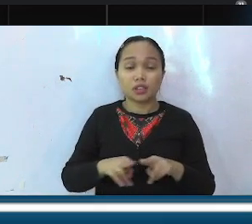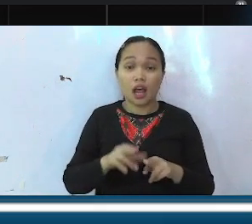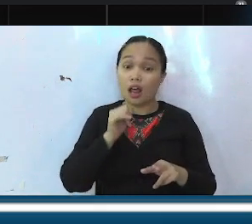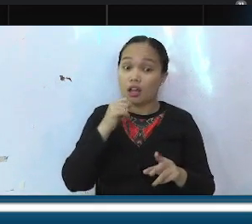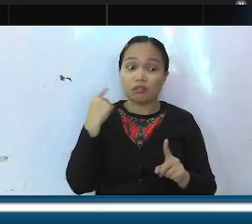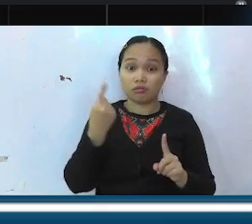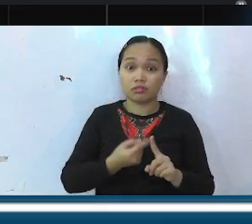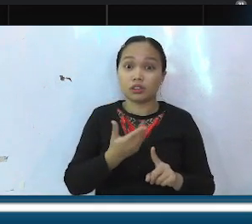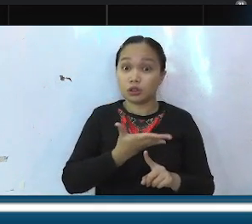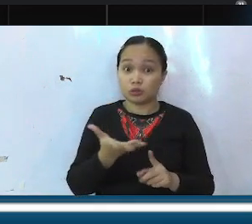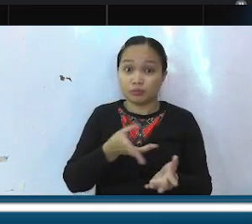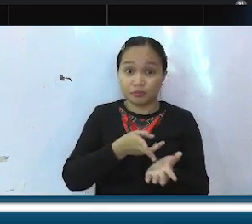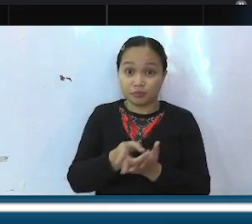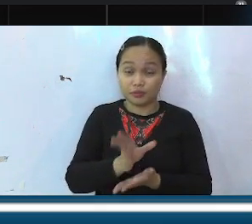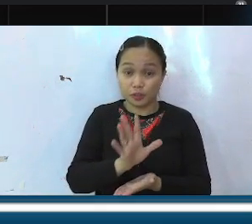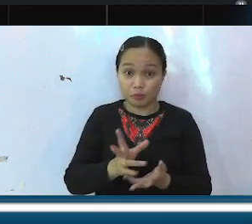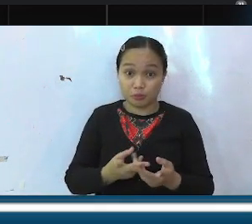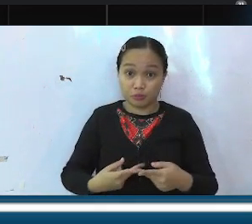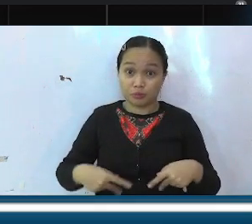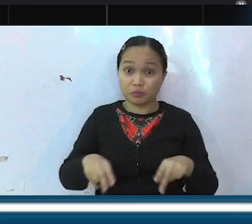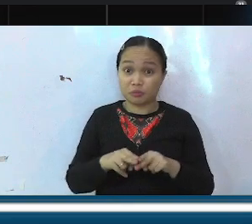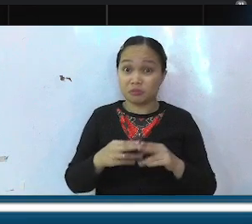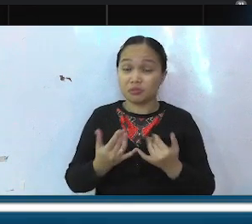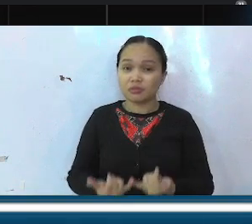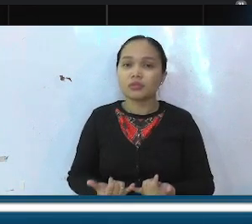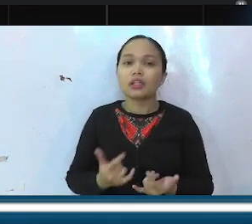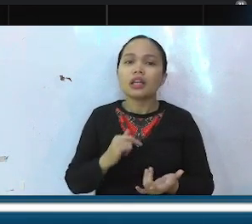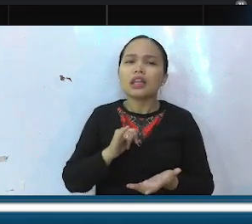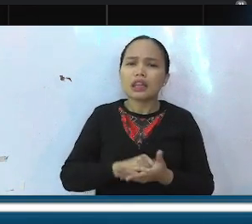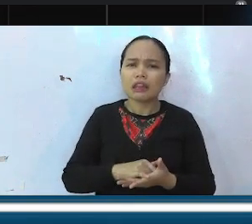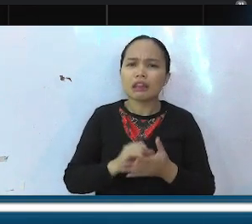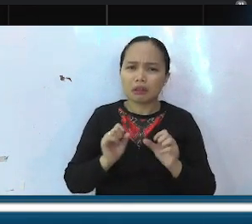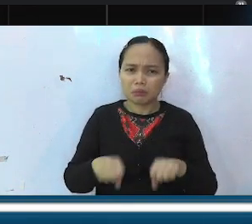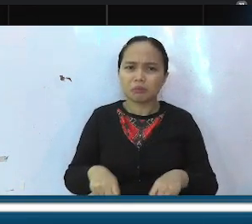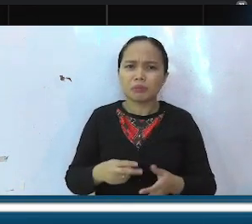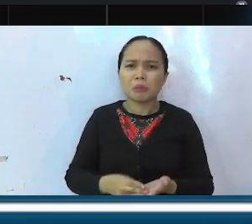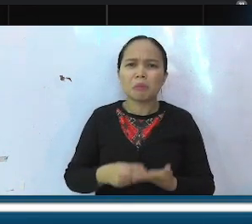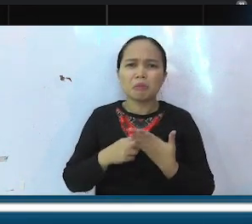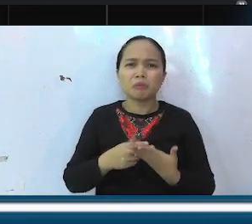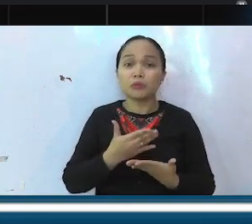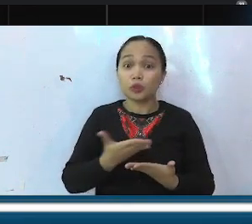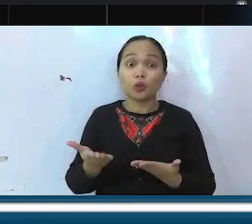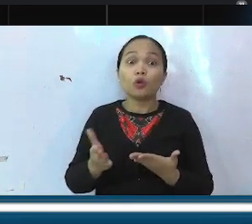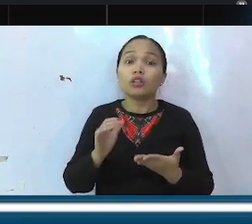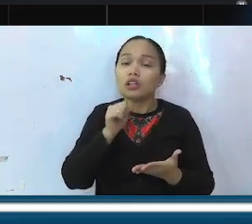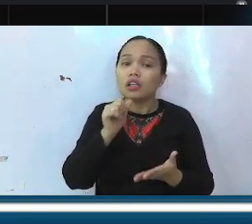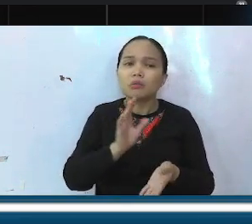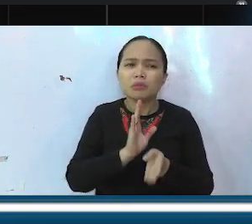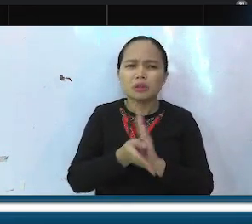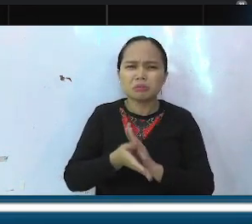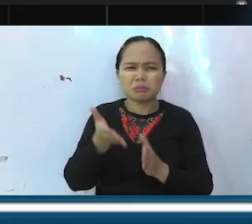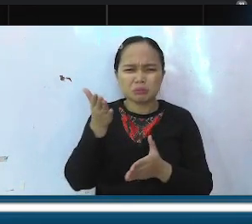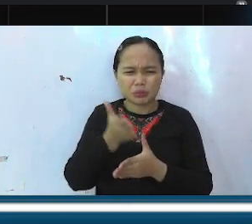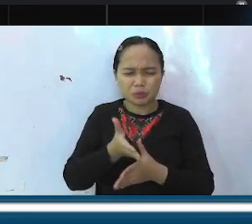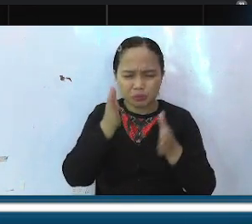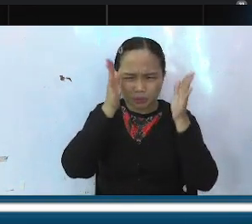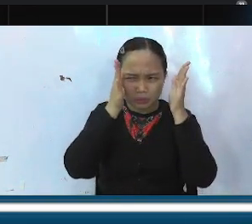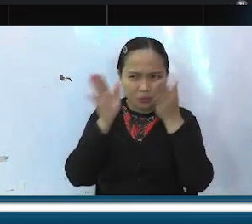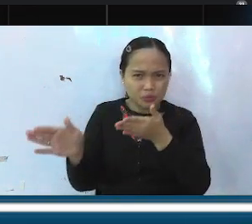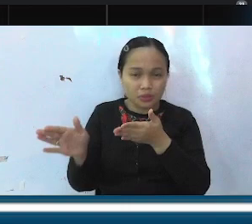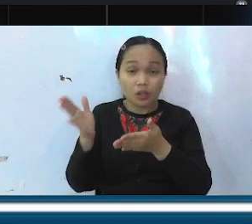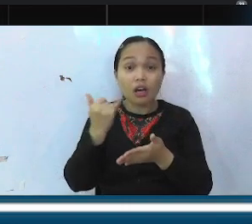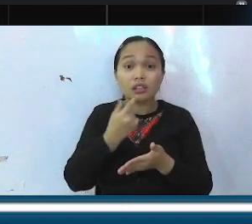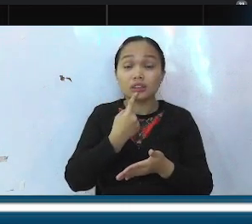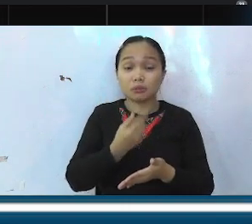you're honest with your position right now, young people, that will help you not to be sidetracked. Yes. You see, because most of the time that